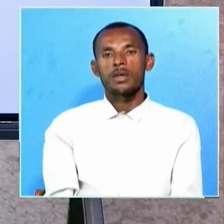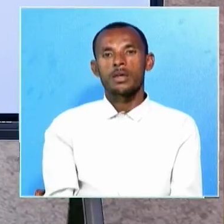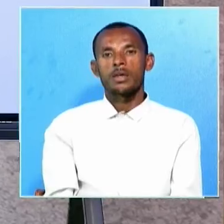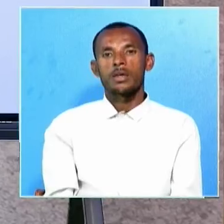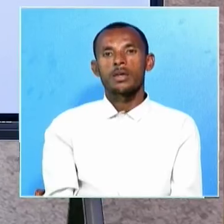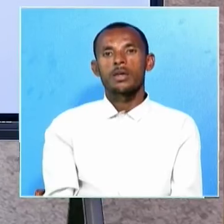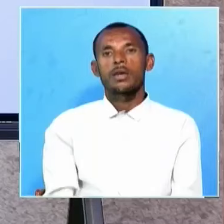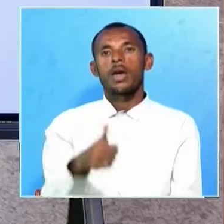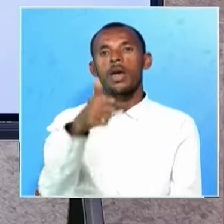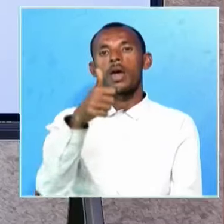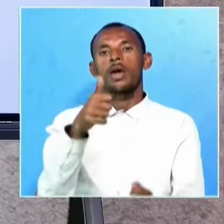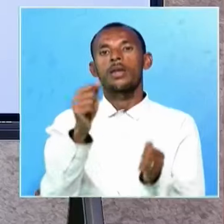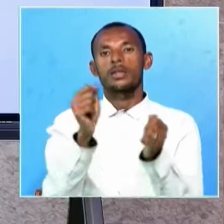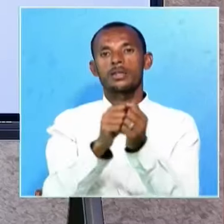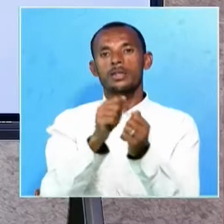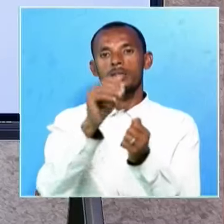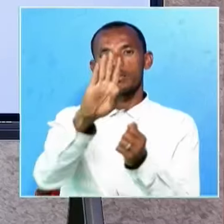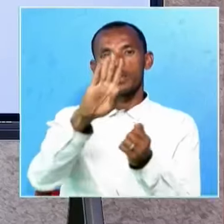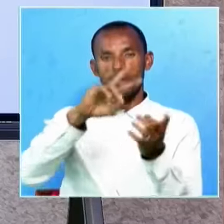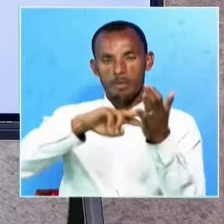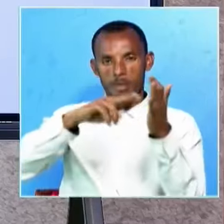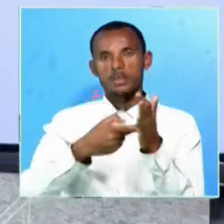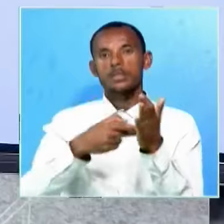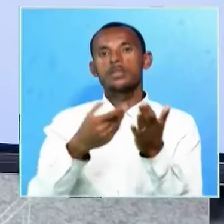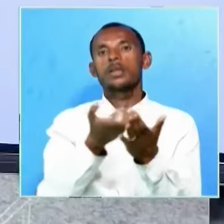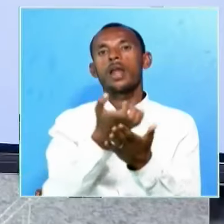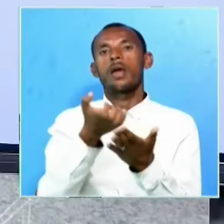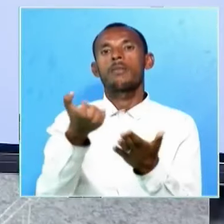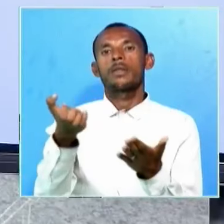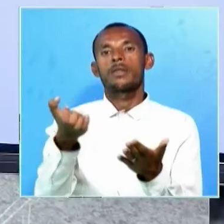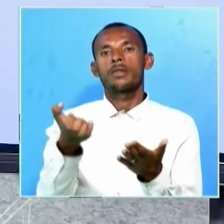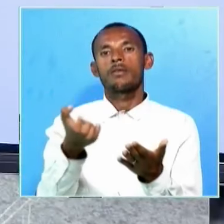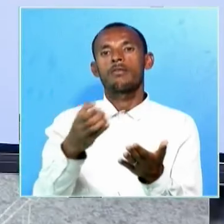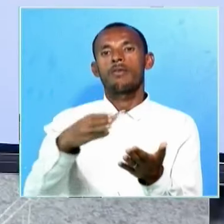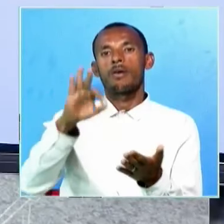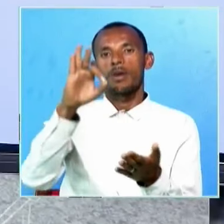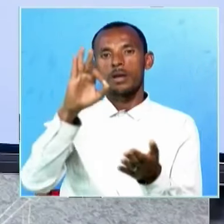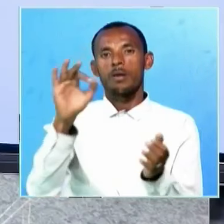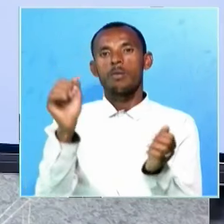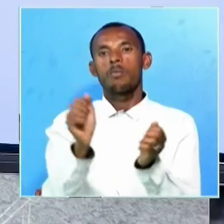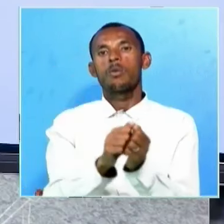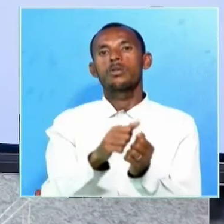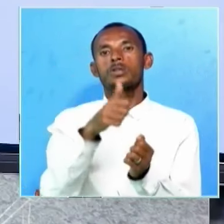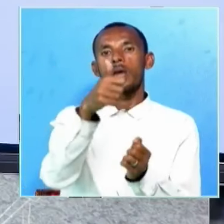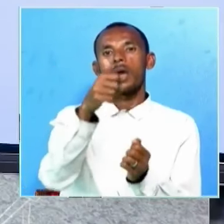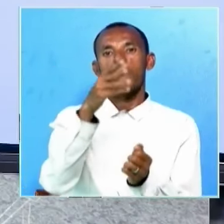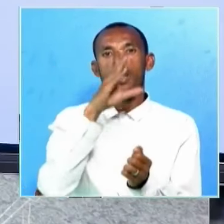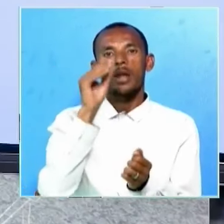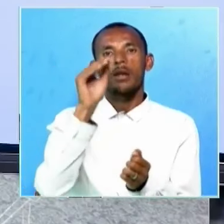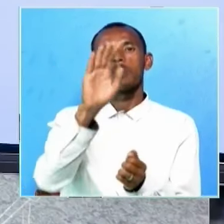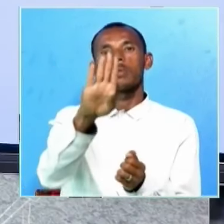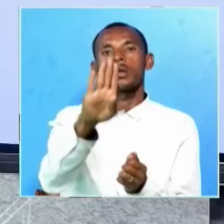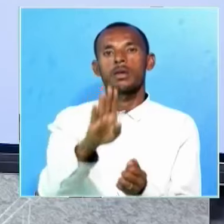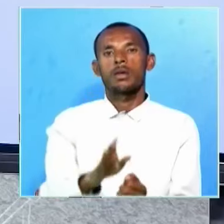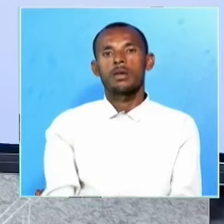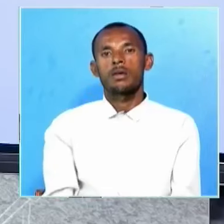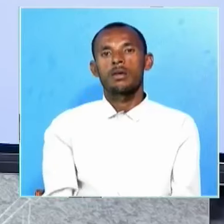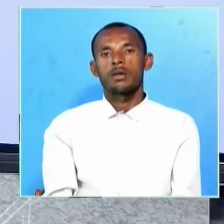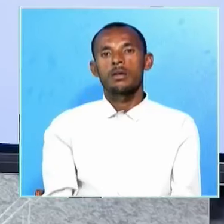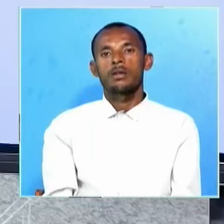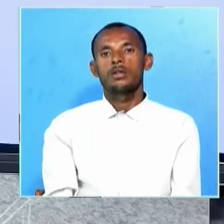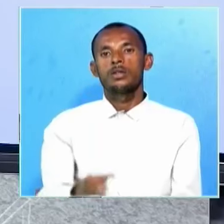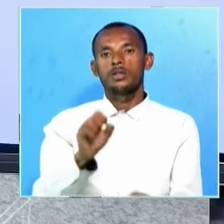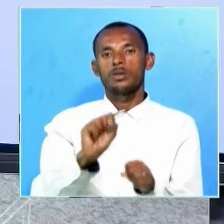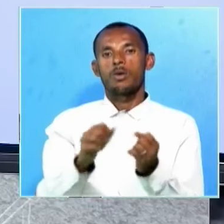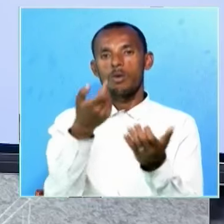A intersection B means the elements that are found both in A and B.